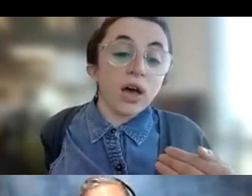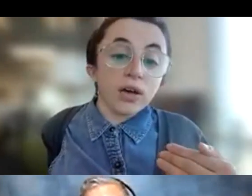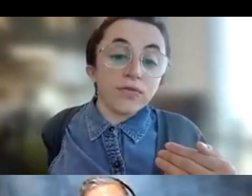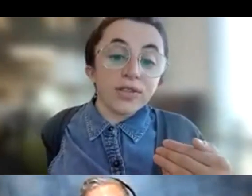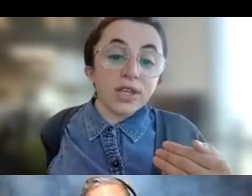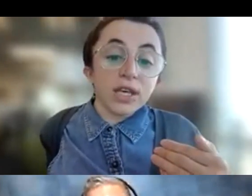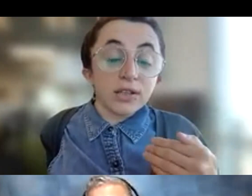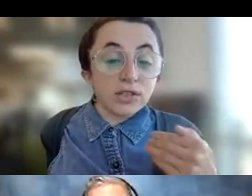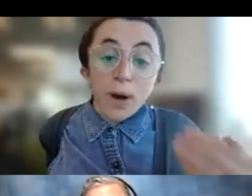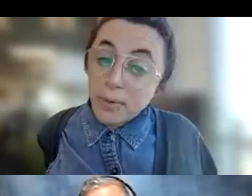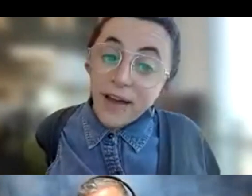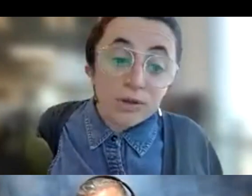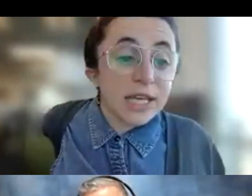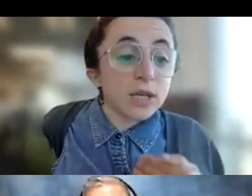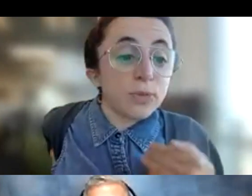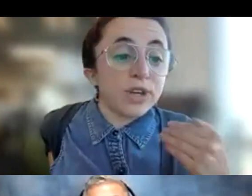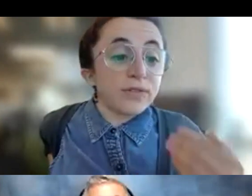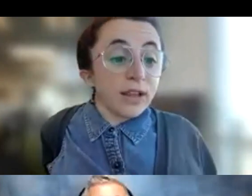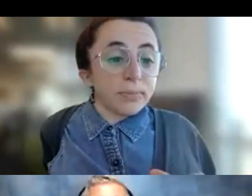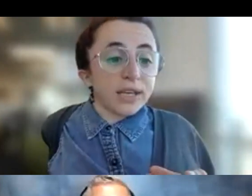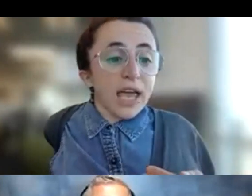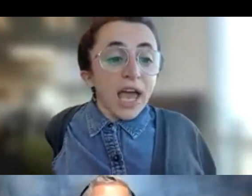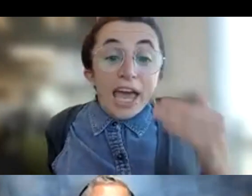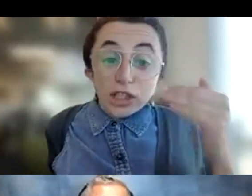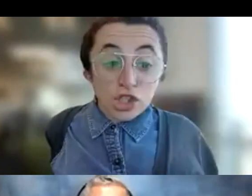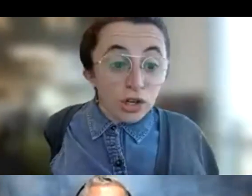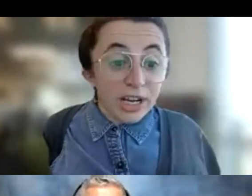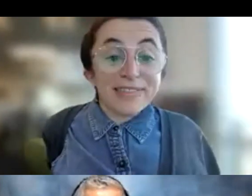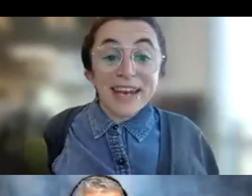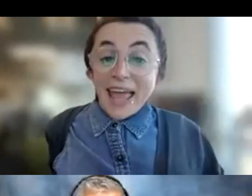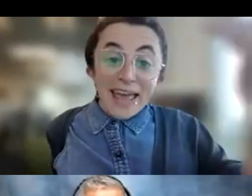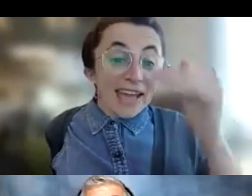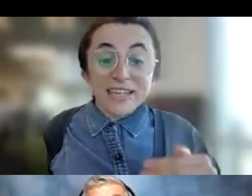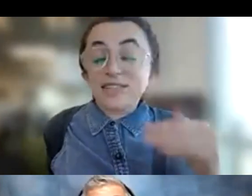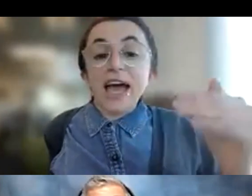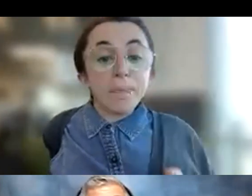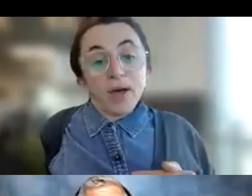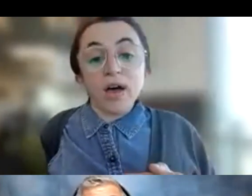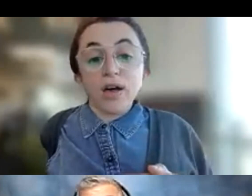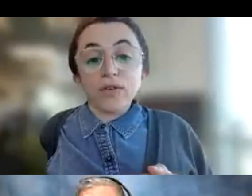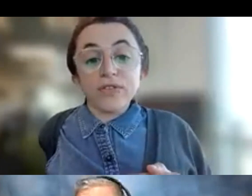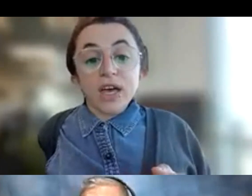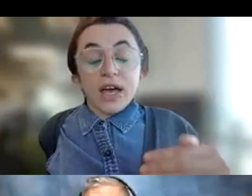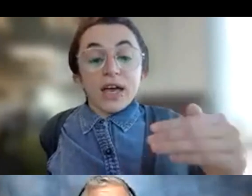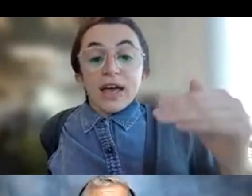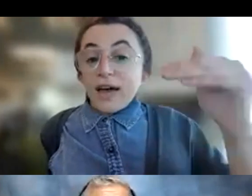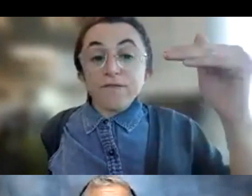out of the Department of Housing and Community Development, and ensuring that any type